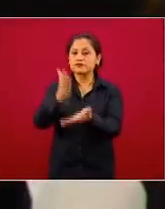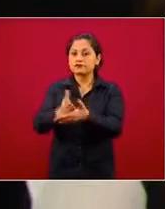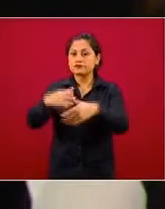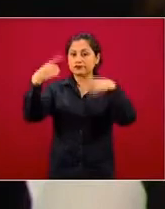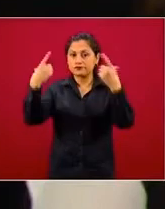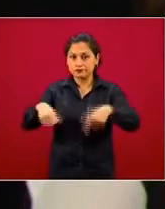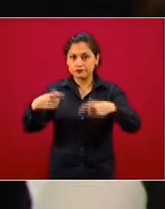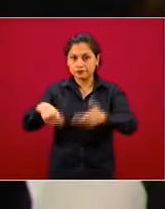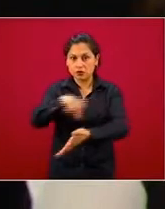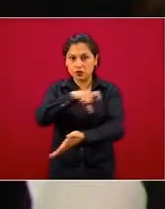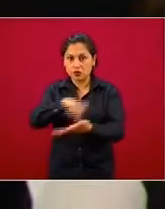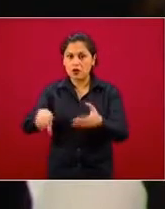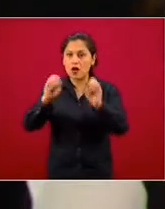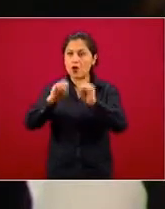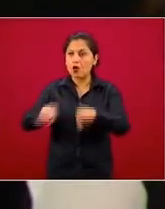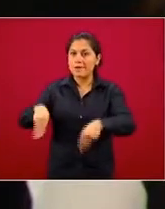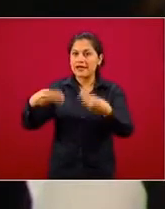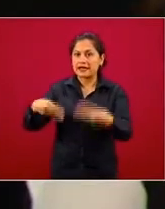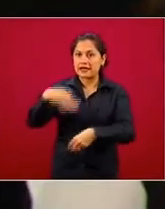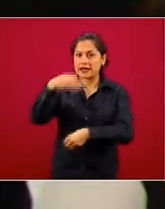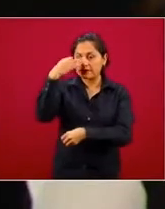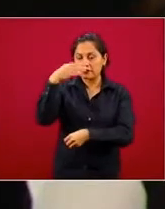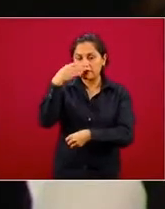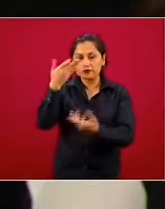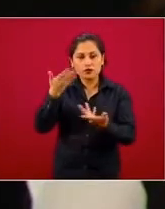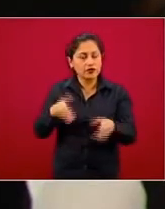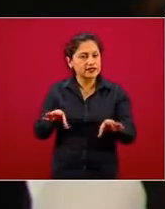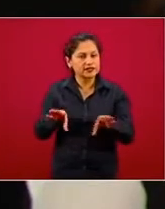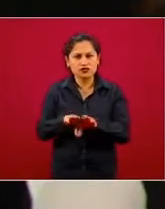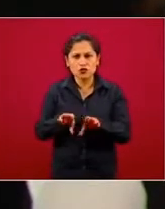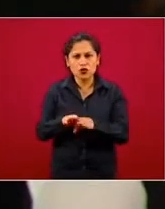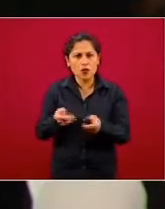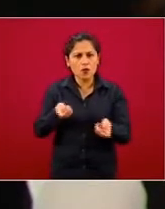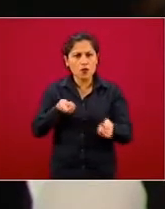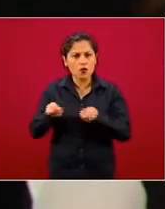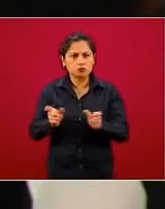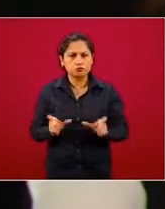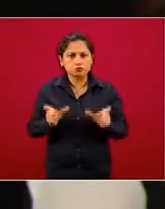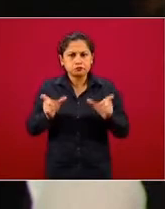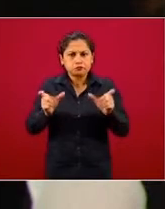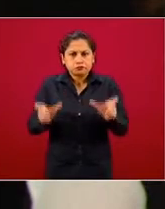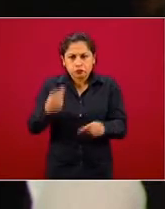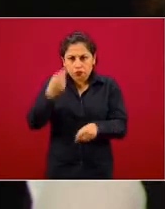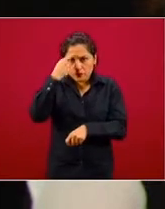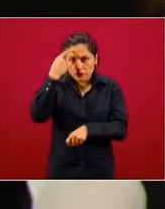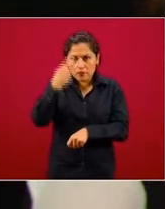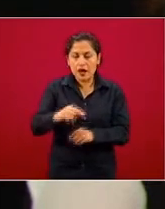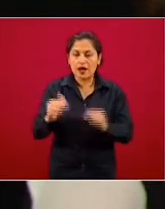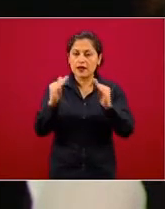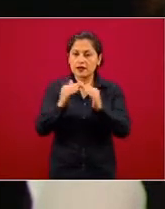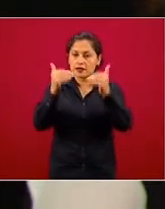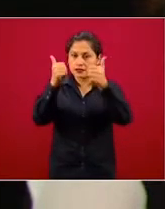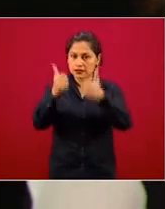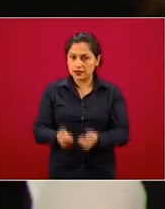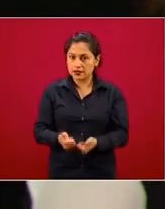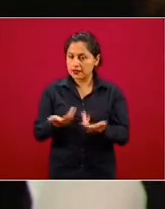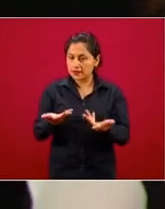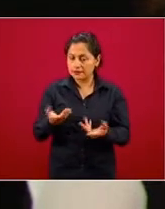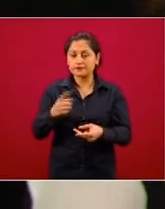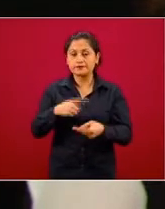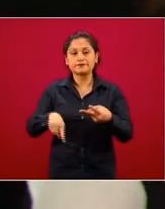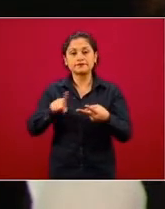stay at a home, los not mercados to de get flores? cakes or ¿Habrá flowers? algo Is there para anything that you're persuadirlos de thinking que about to permanezcan en sus persuade them to casas? stay at home? Preguntarle, And Dr.